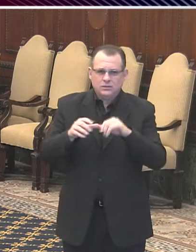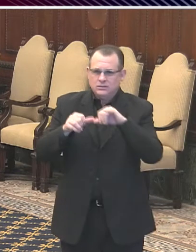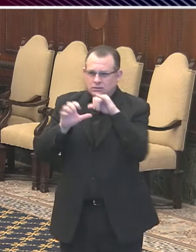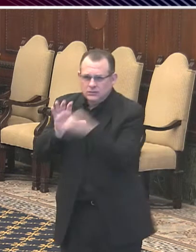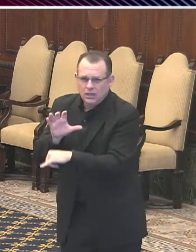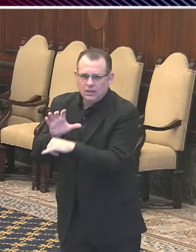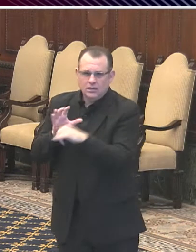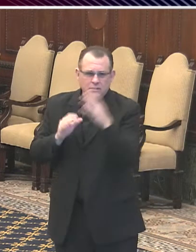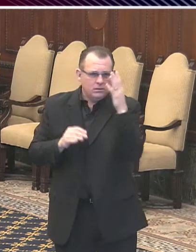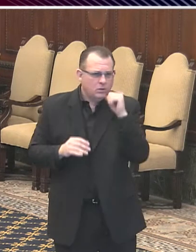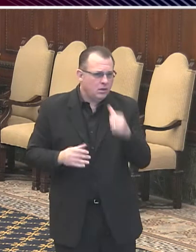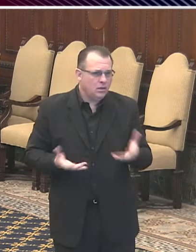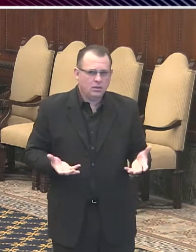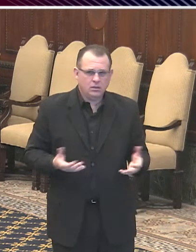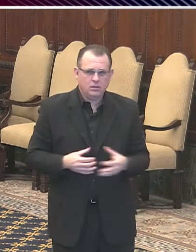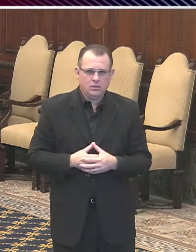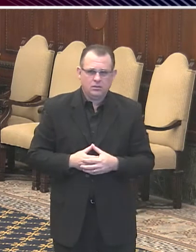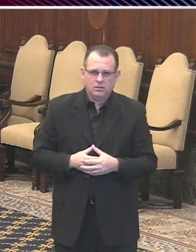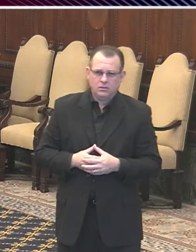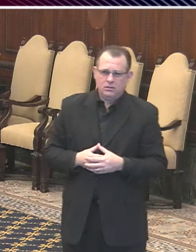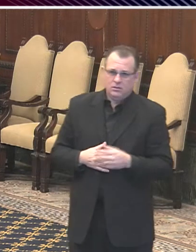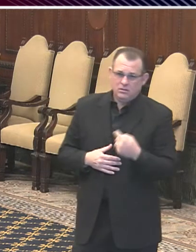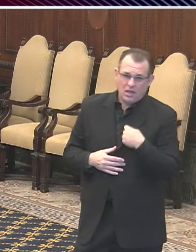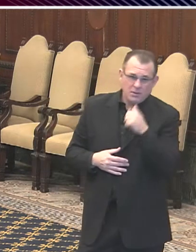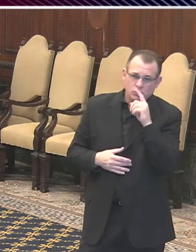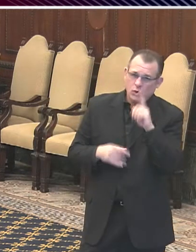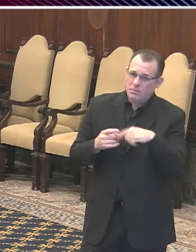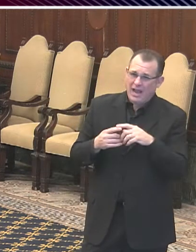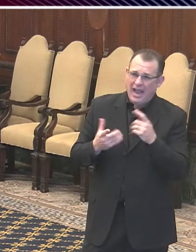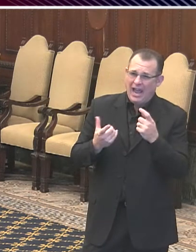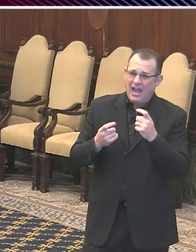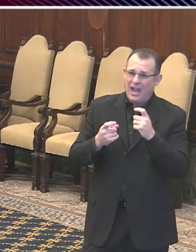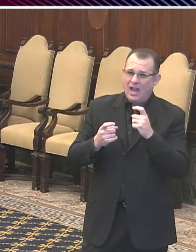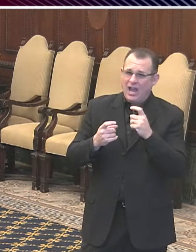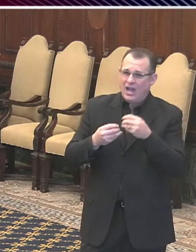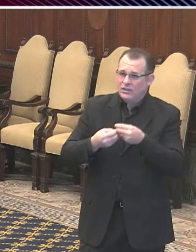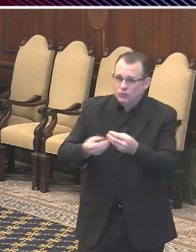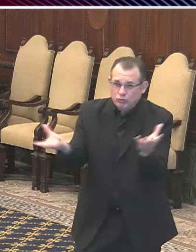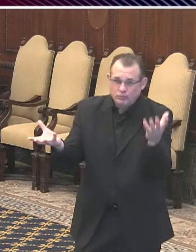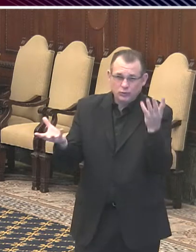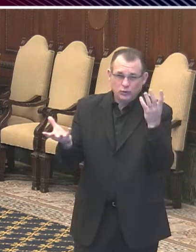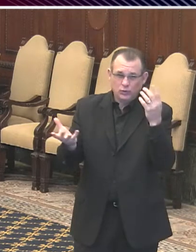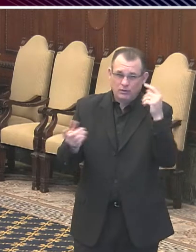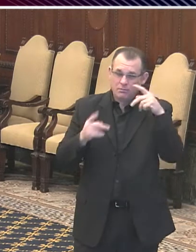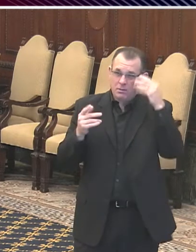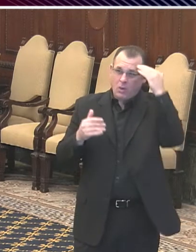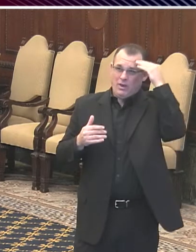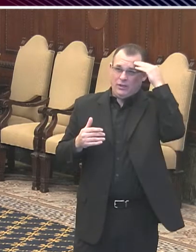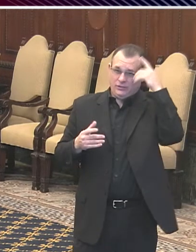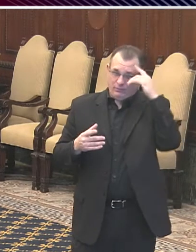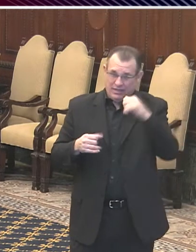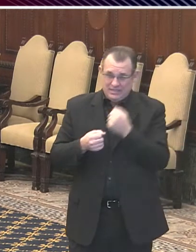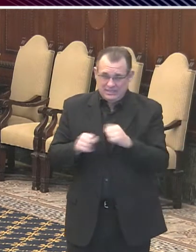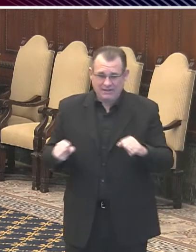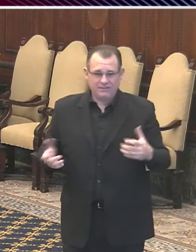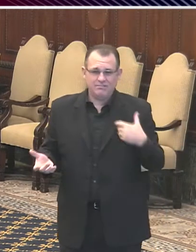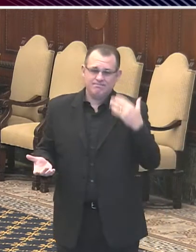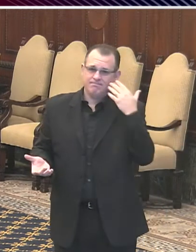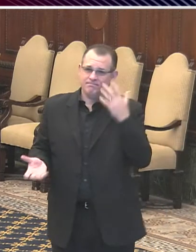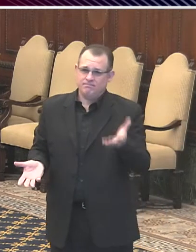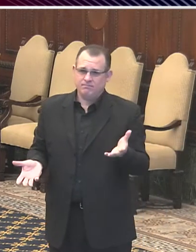Again, I'm not sure how it contributes to public safety and awareness. I think, frankly, you all